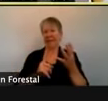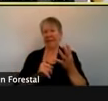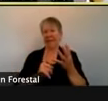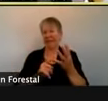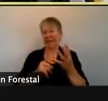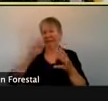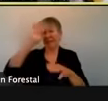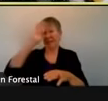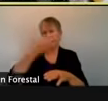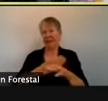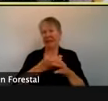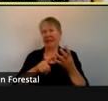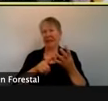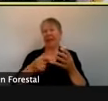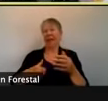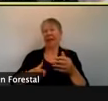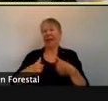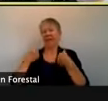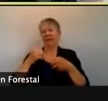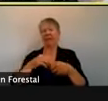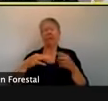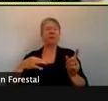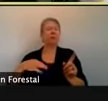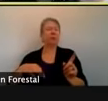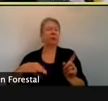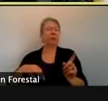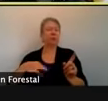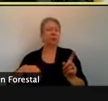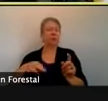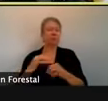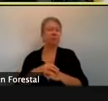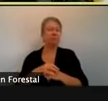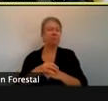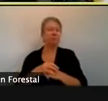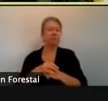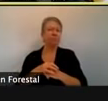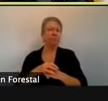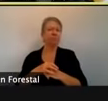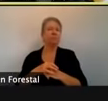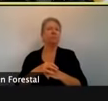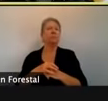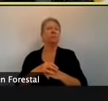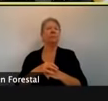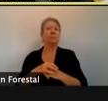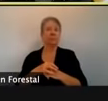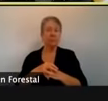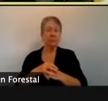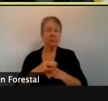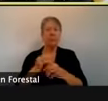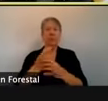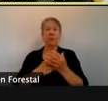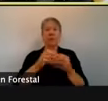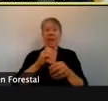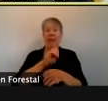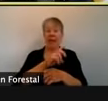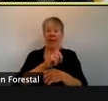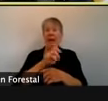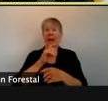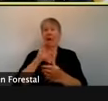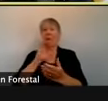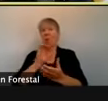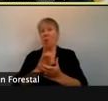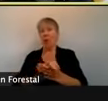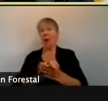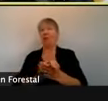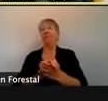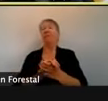both of them, Ed and Joyce, have been laid to rest in Pittsburgh, Pennsylvania. And the kids also have their spouses and their